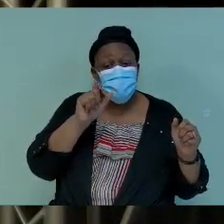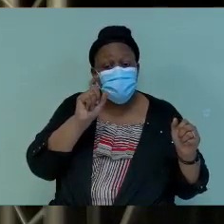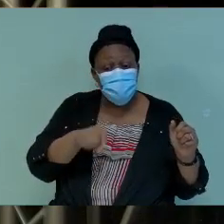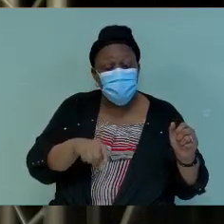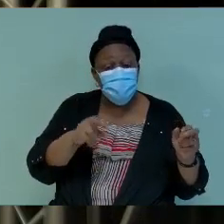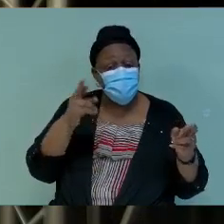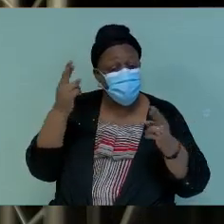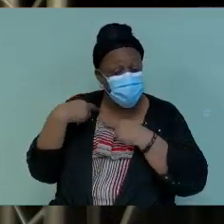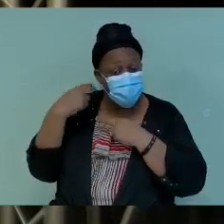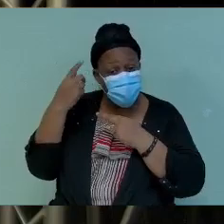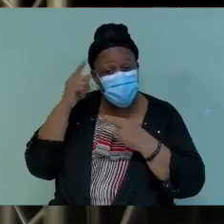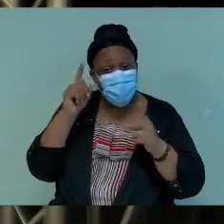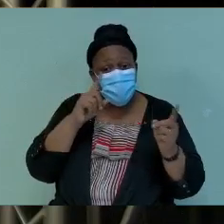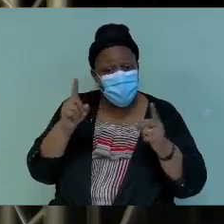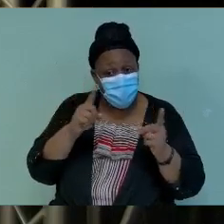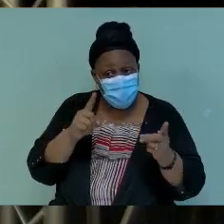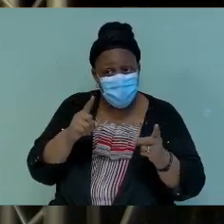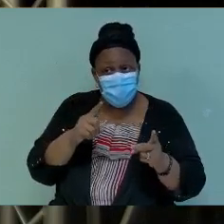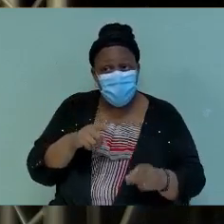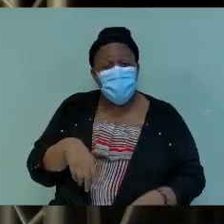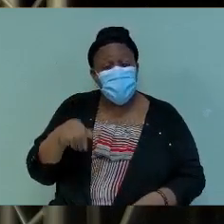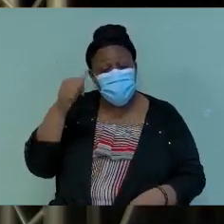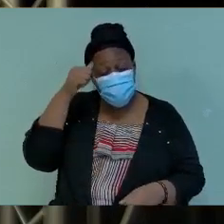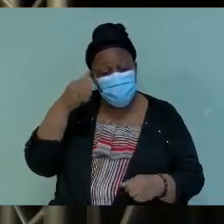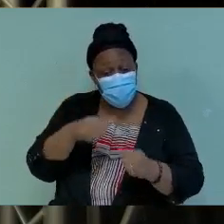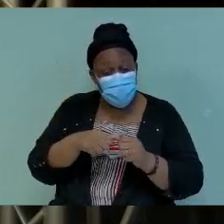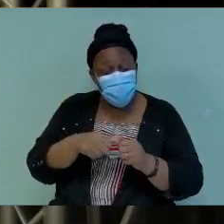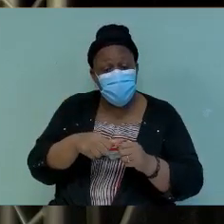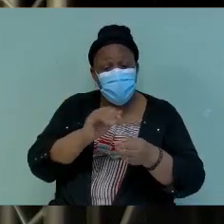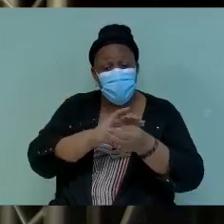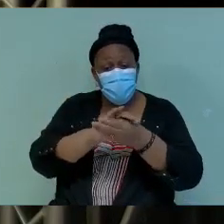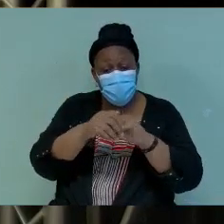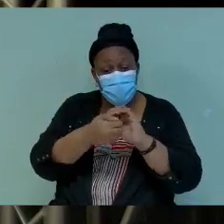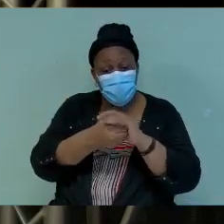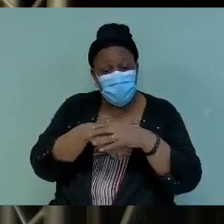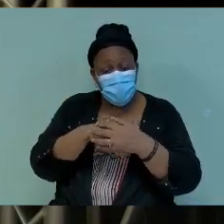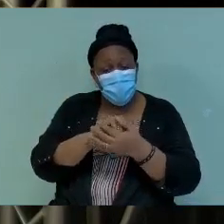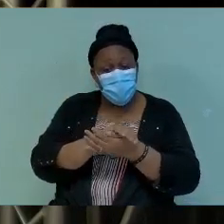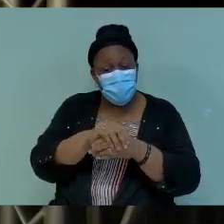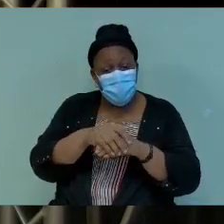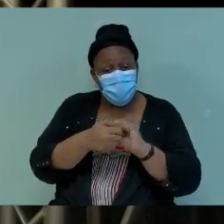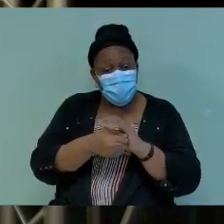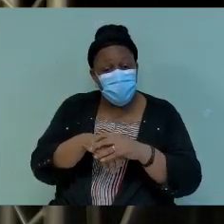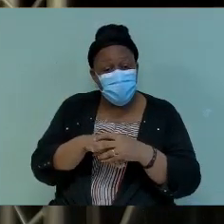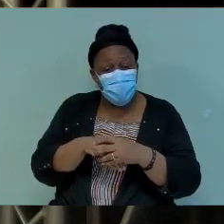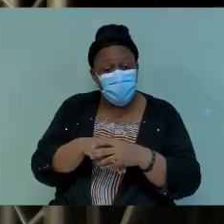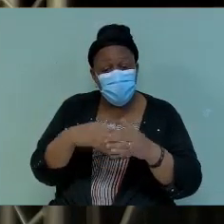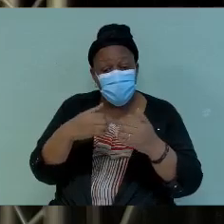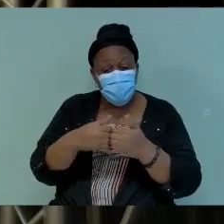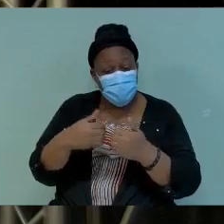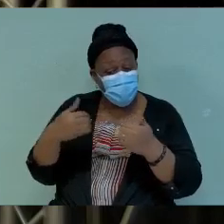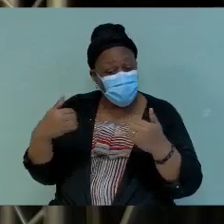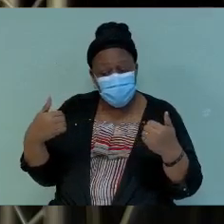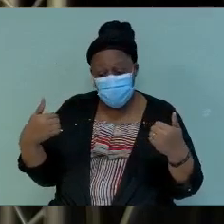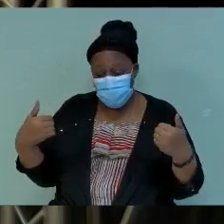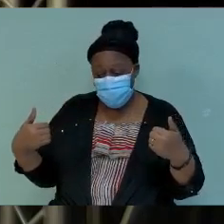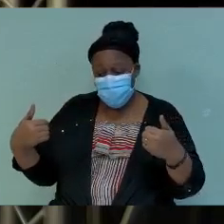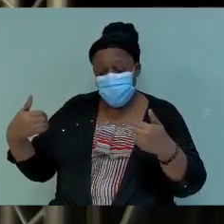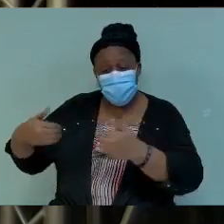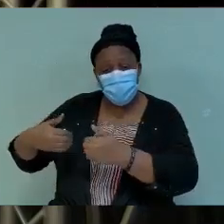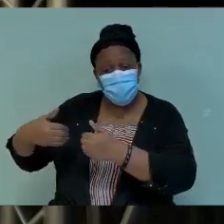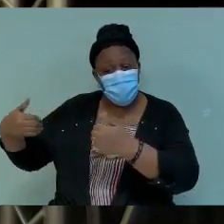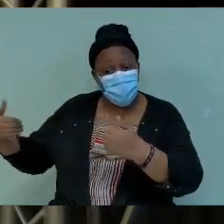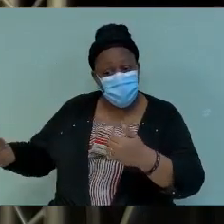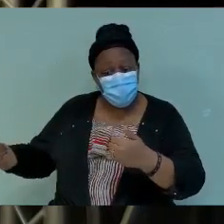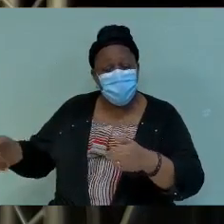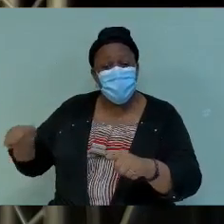Therefore, consider the following: proper hand hygiene, avoid close contact, stay